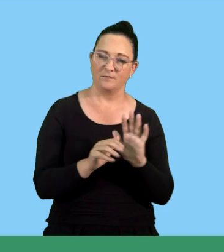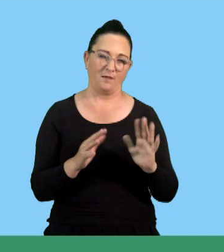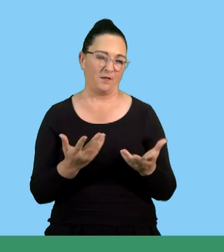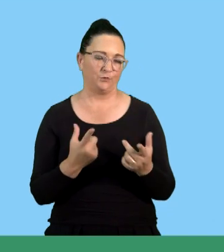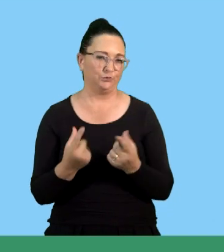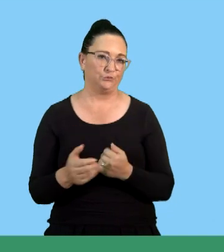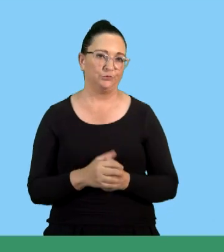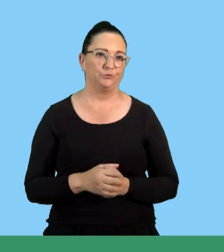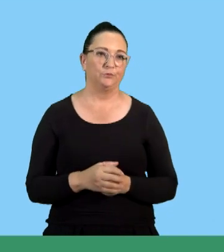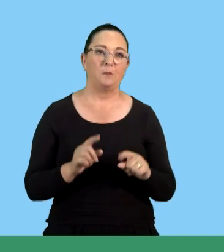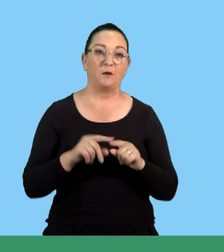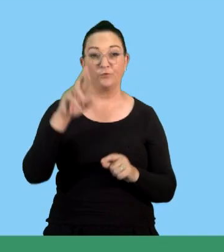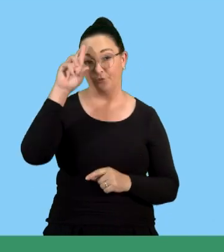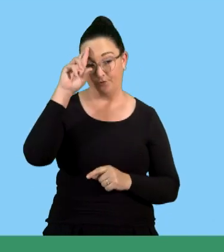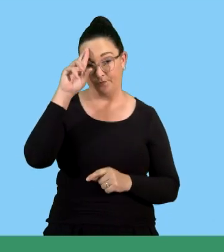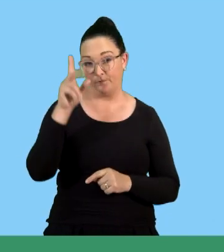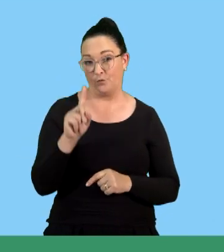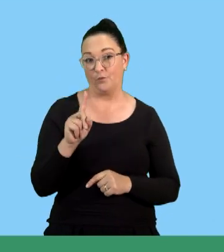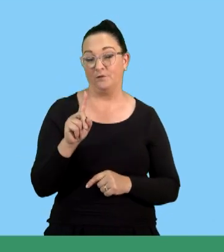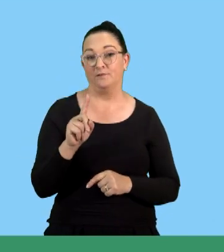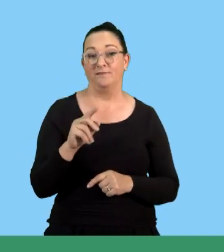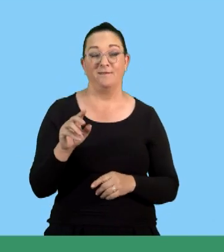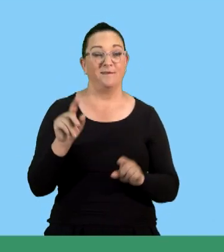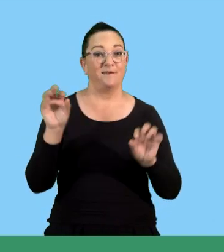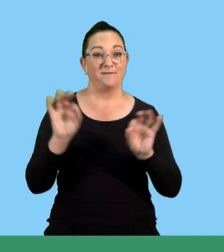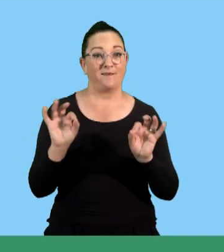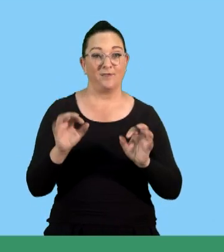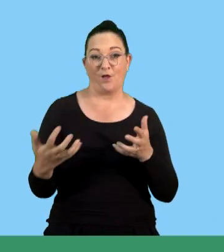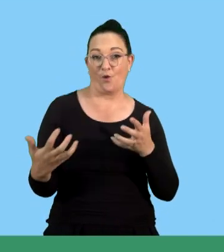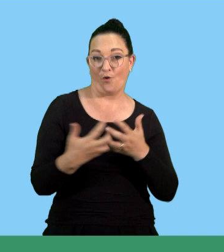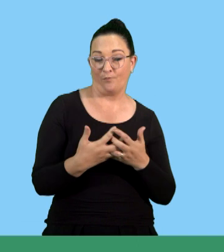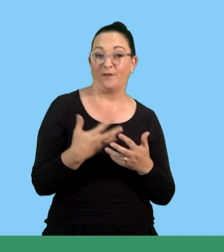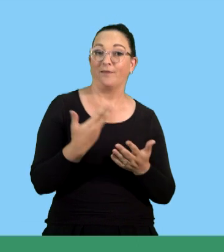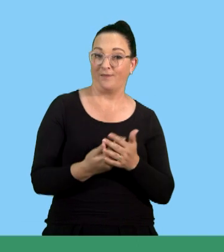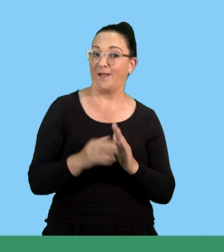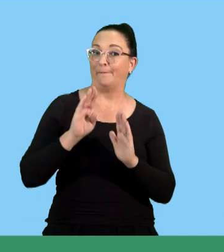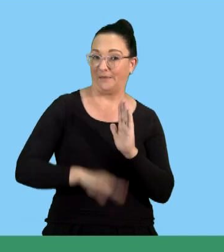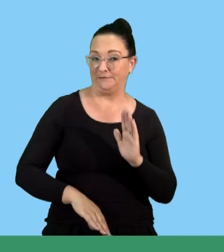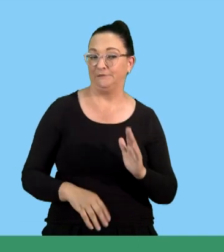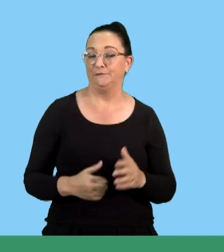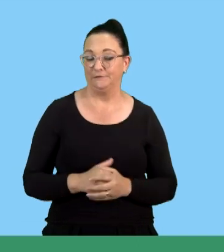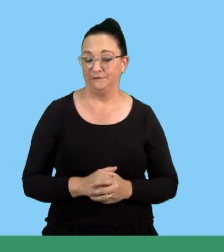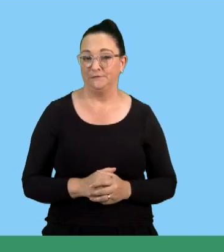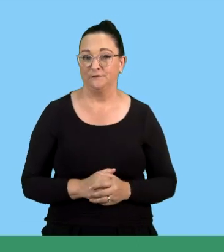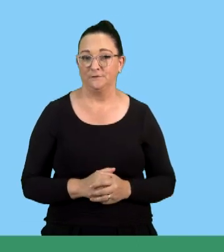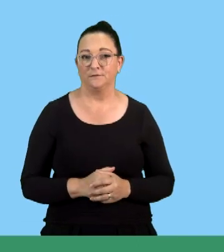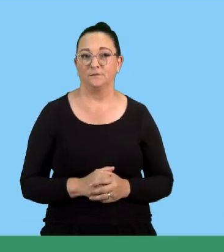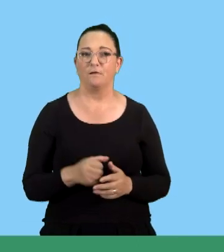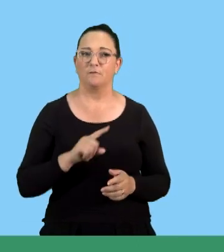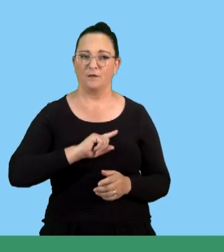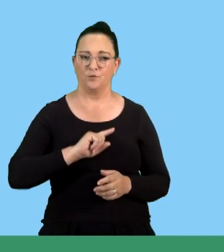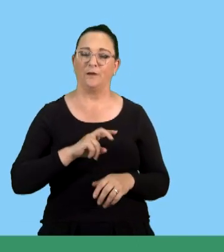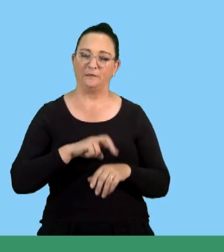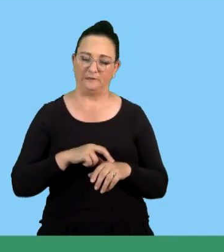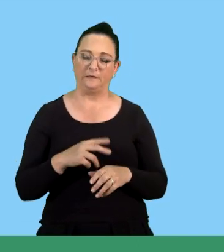do we comply with the act? Remember, if we do not comply, it means we're going to be punished. There are penalties. So we have ways in